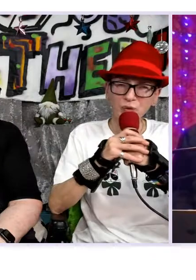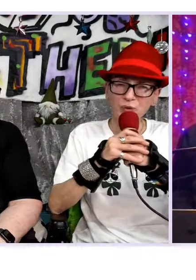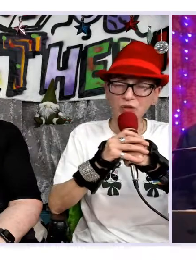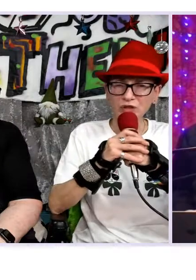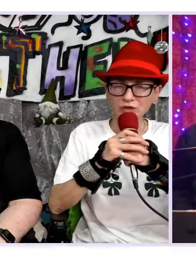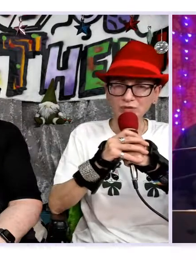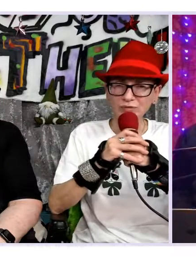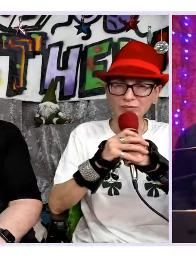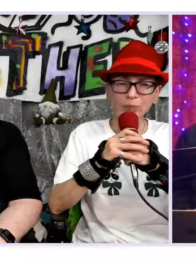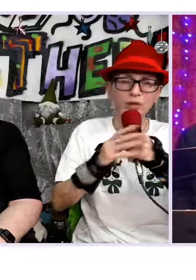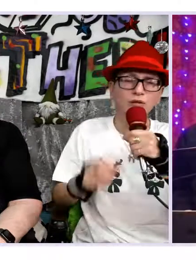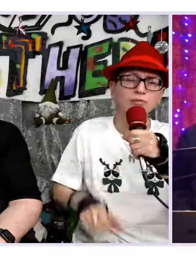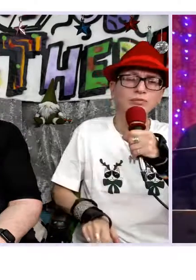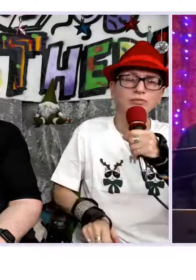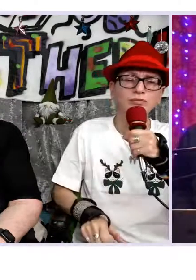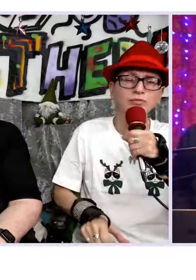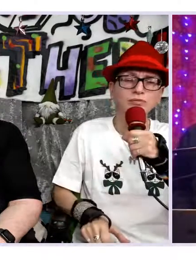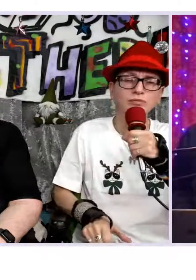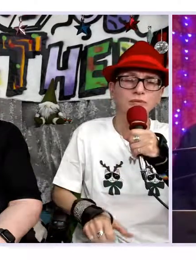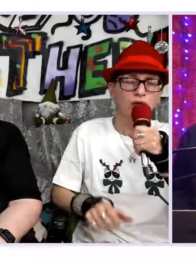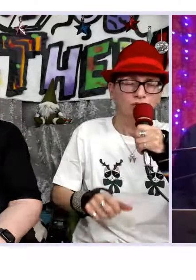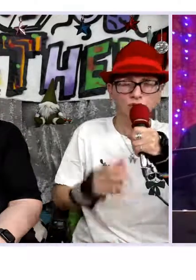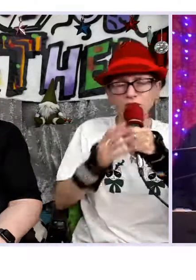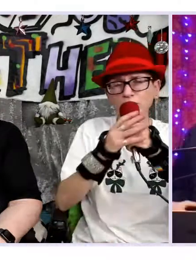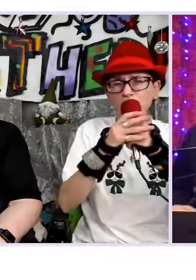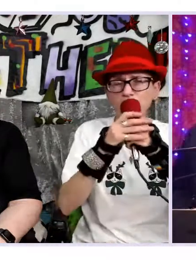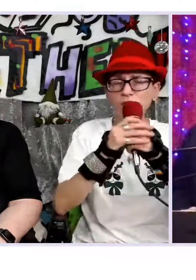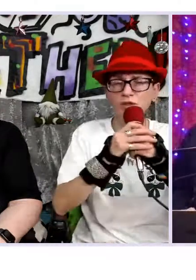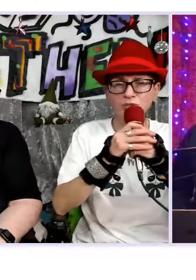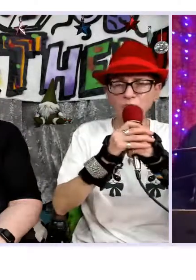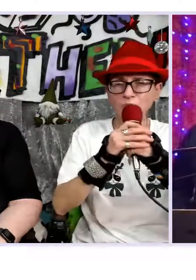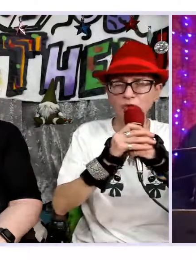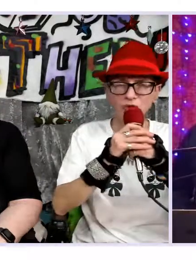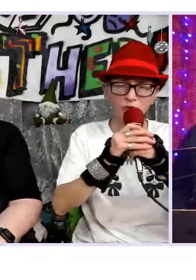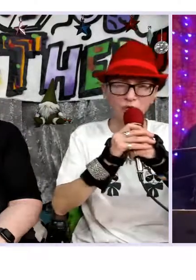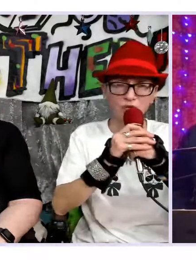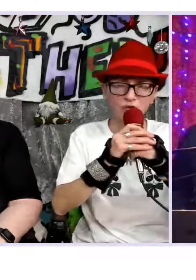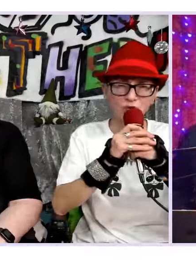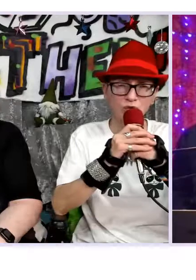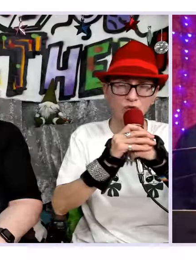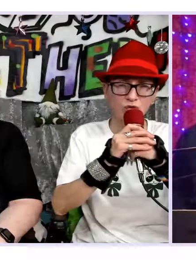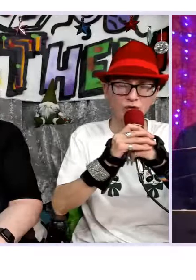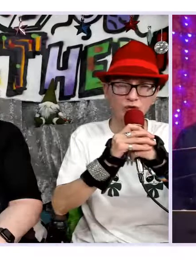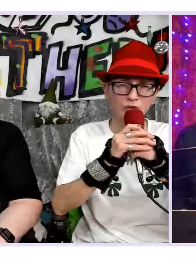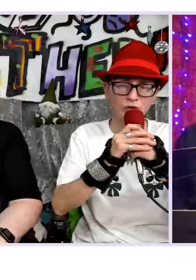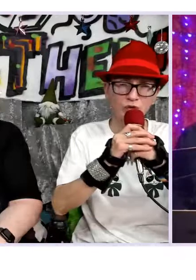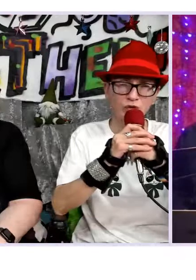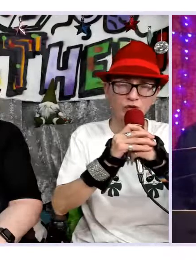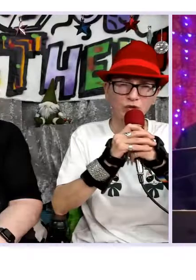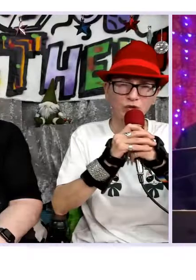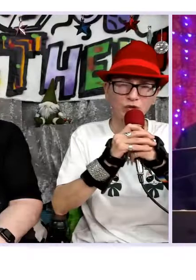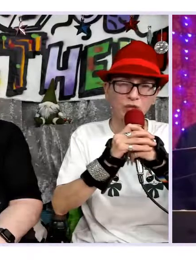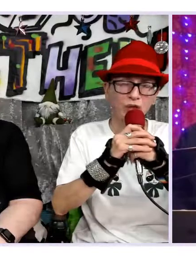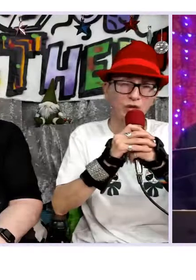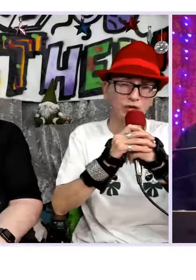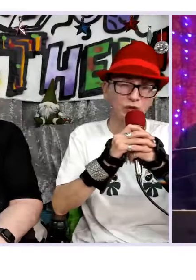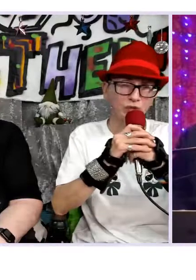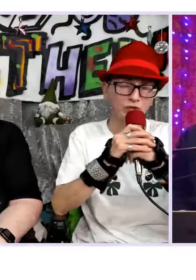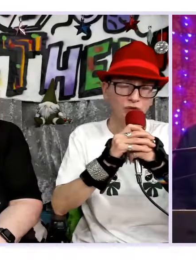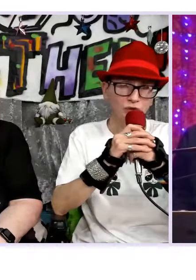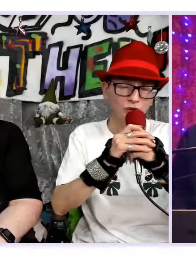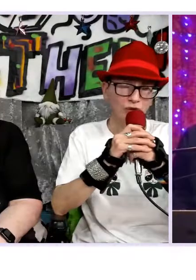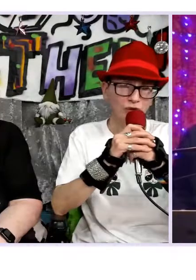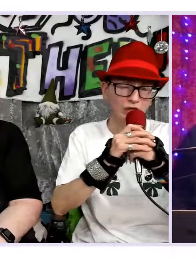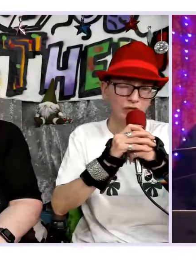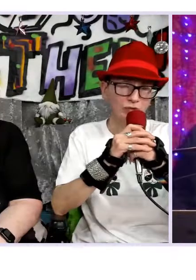Oh, we're not hearing you at all, I'm afraid, Ju. I'm not. I imagine. Remind people that it's also streamed on YouTube. So